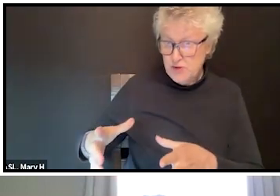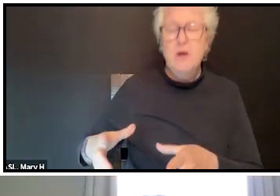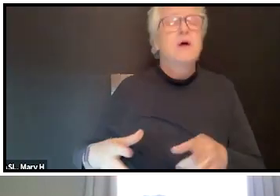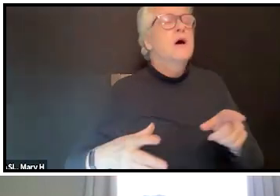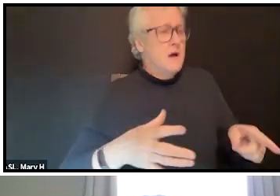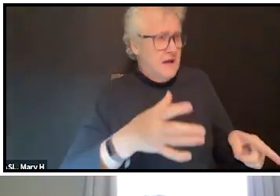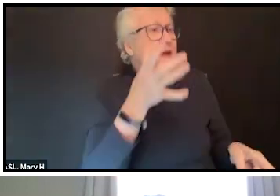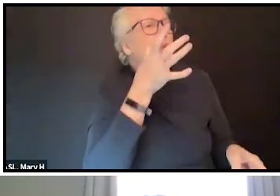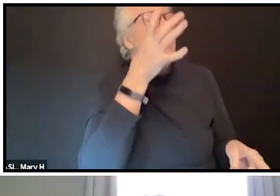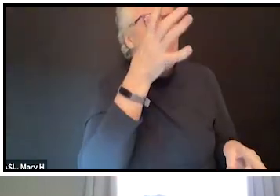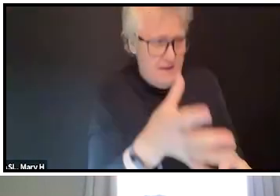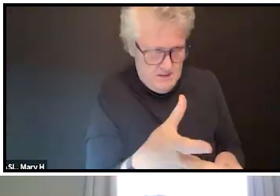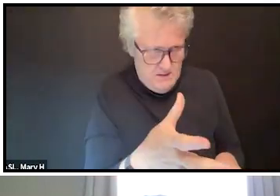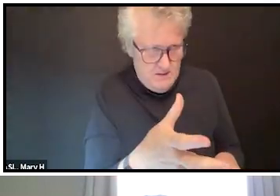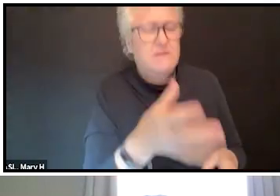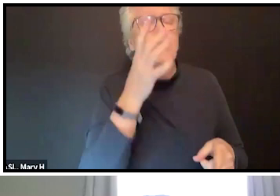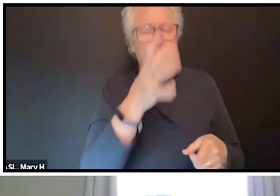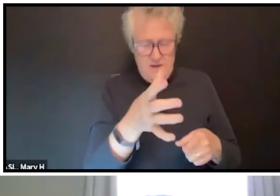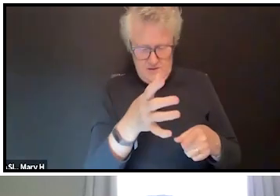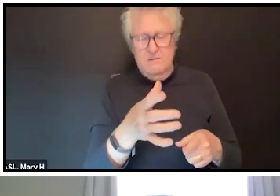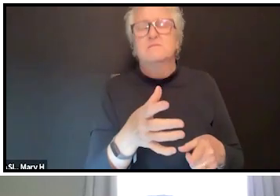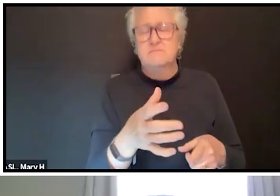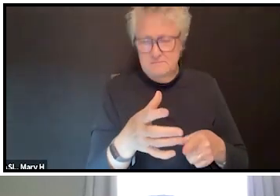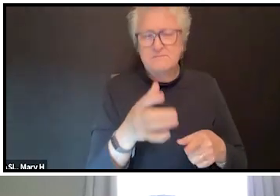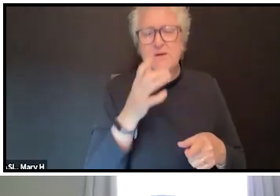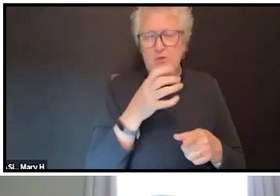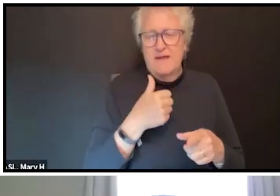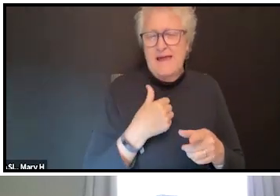have something about the new director. That's a great idea.